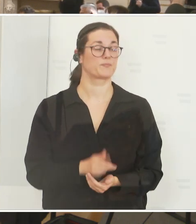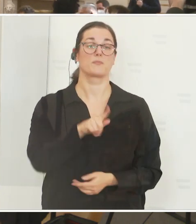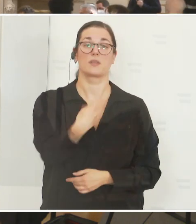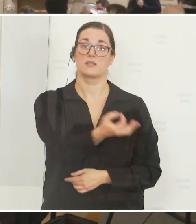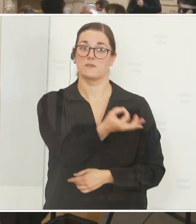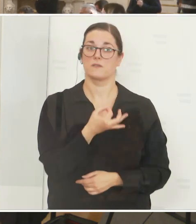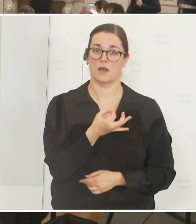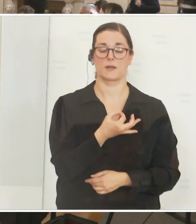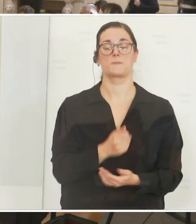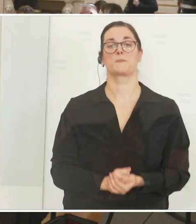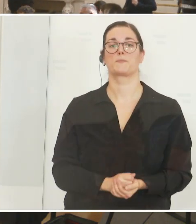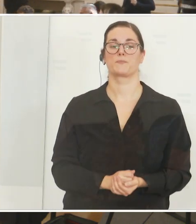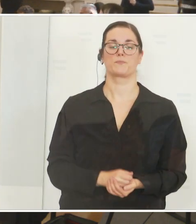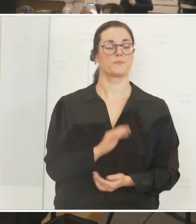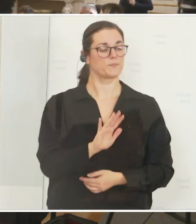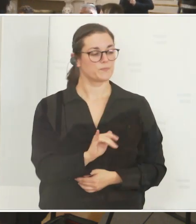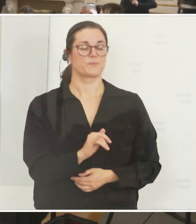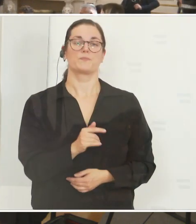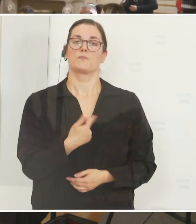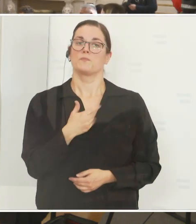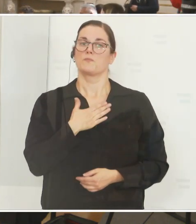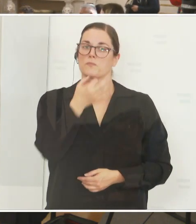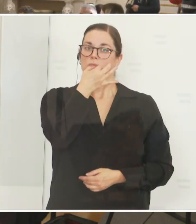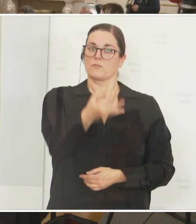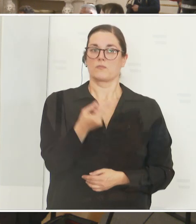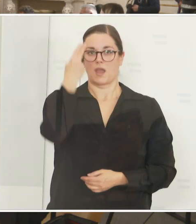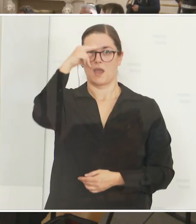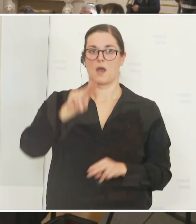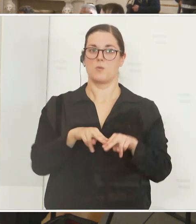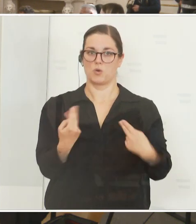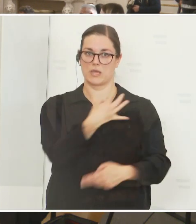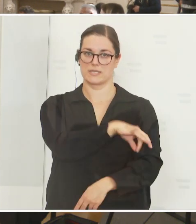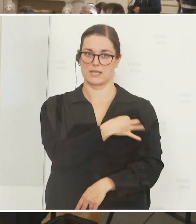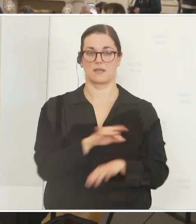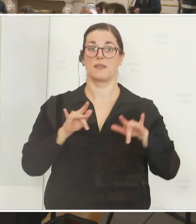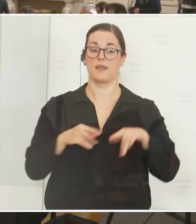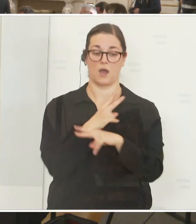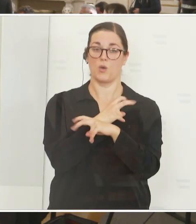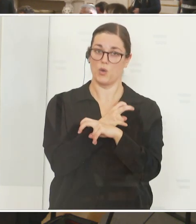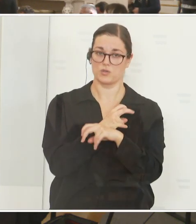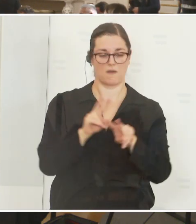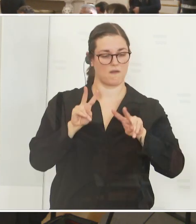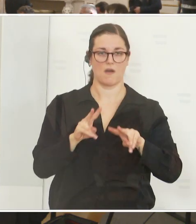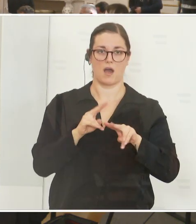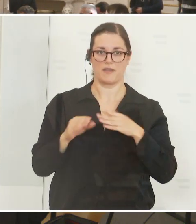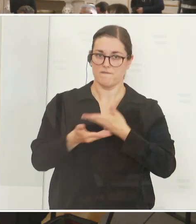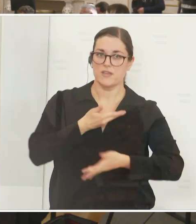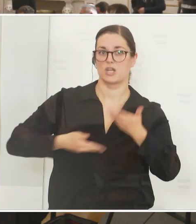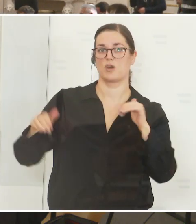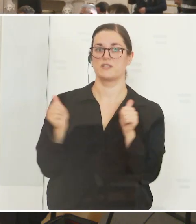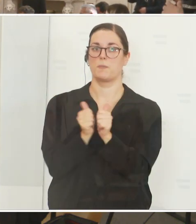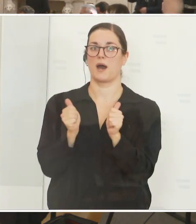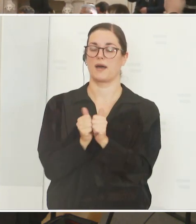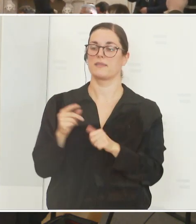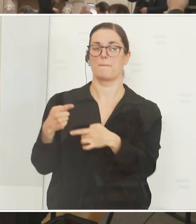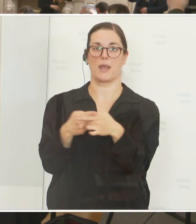Hello, my question is to Mr. Chancellor. Austria is one of the main economic partners of Belarus, and we know